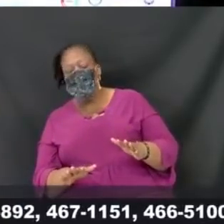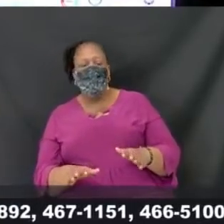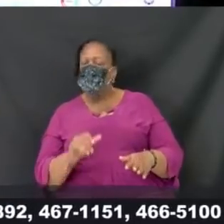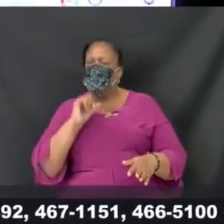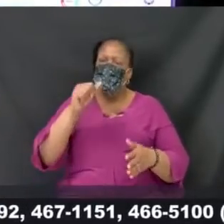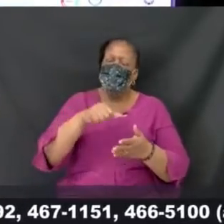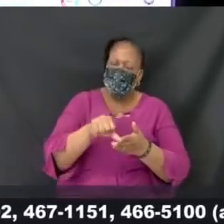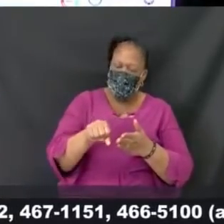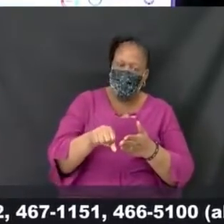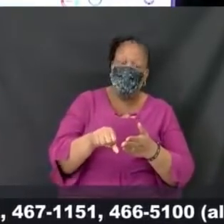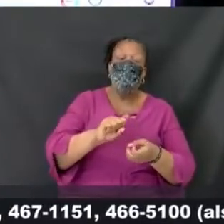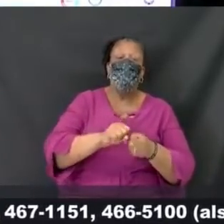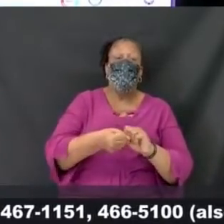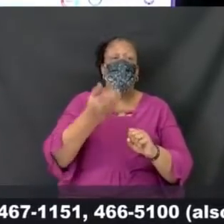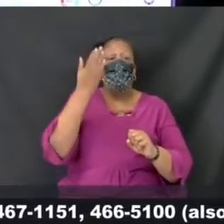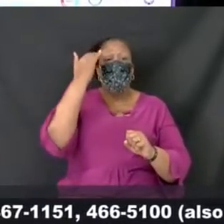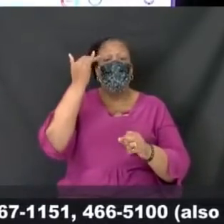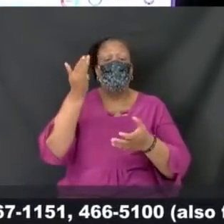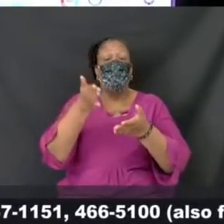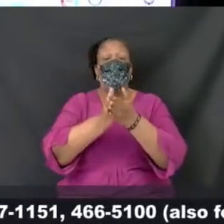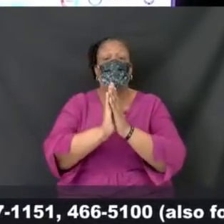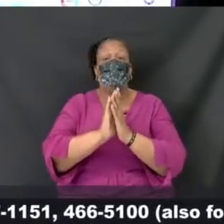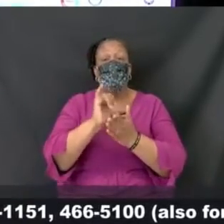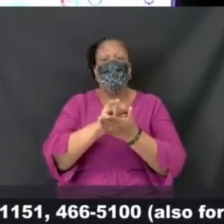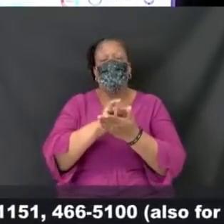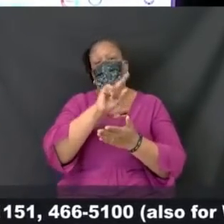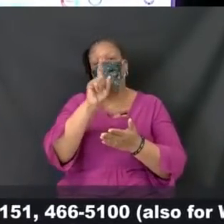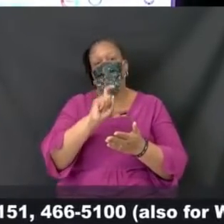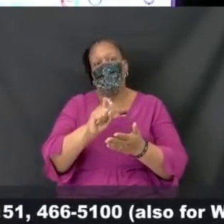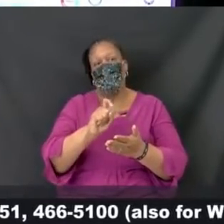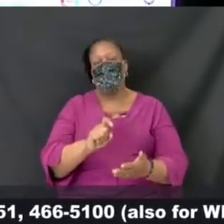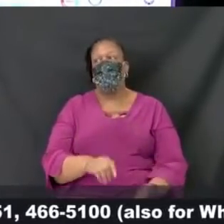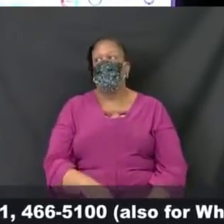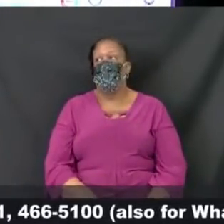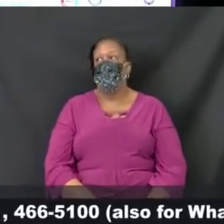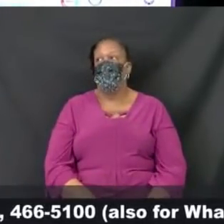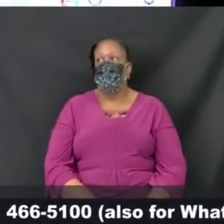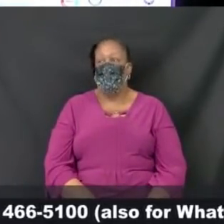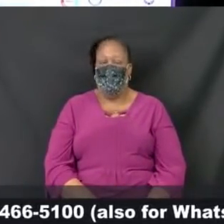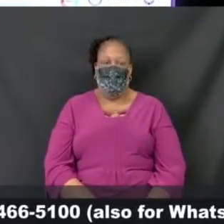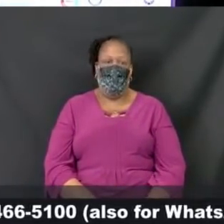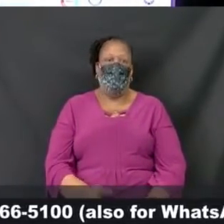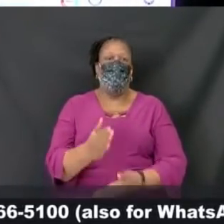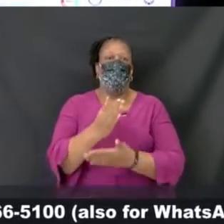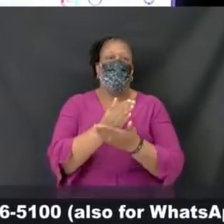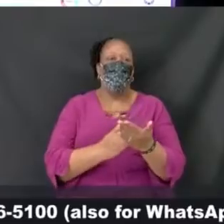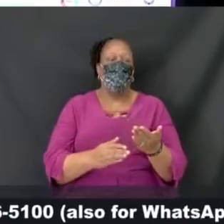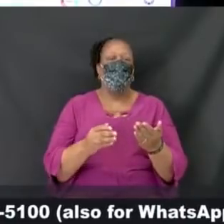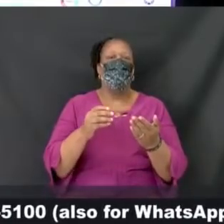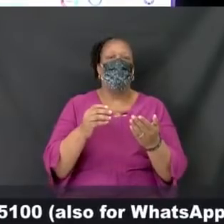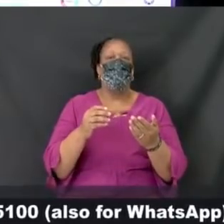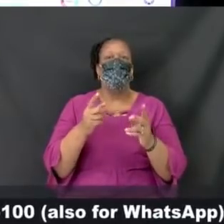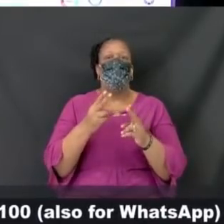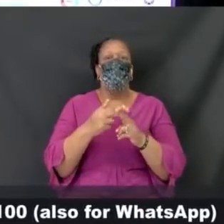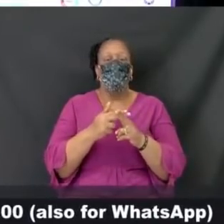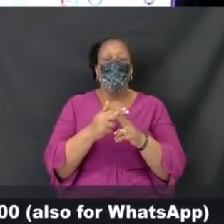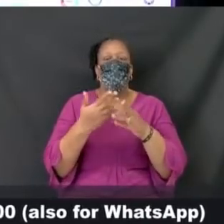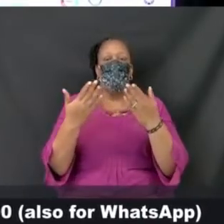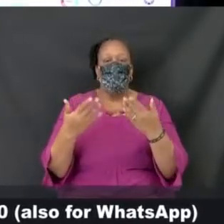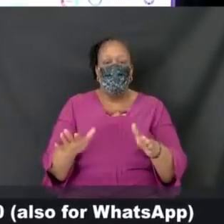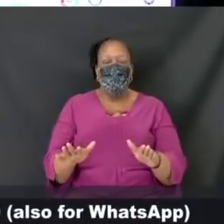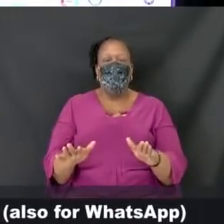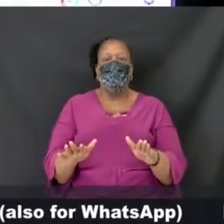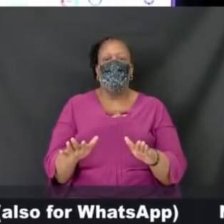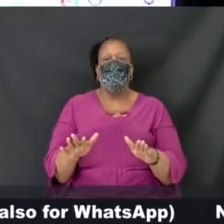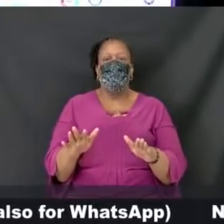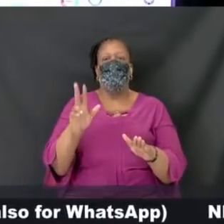batch of Pfizer vaccines that we have, they are due to expire on the 28th of February, and we will be sourcing more